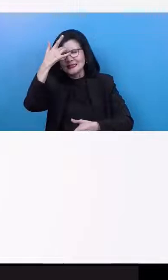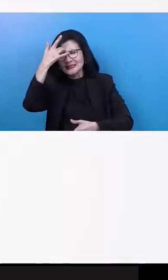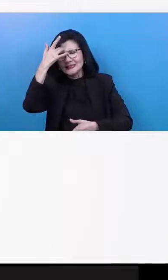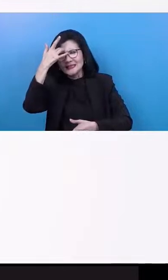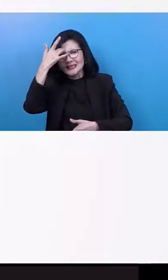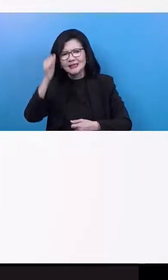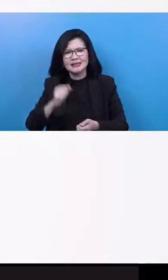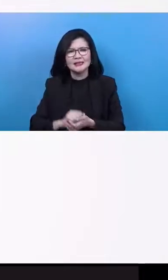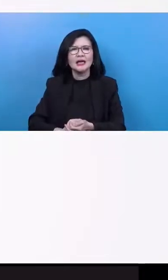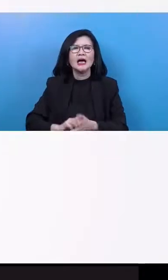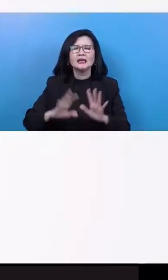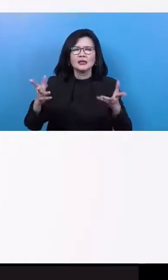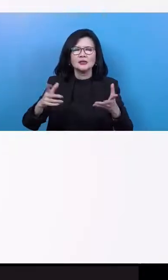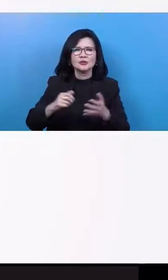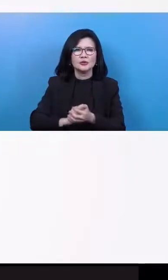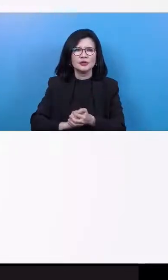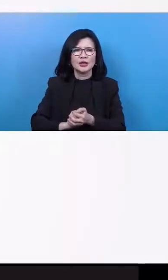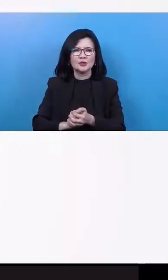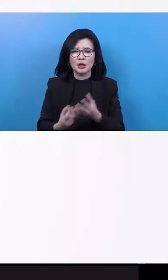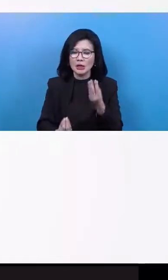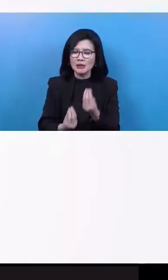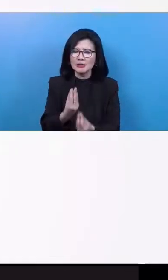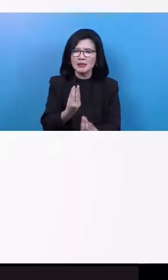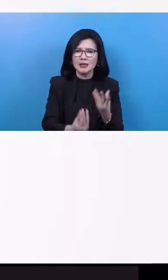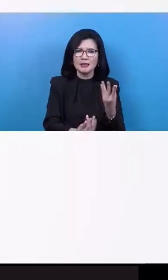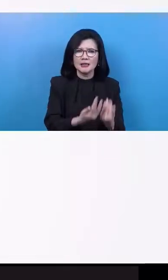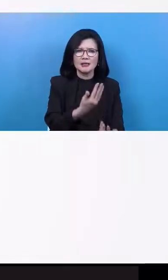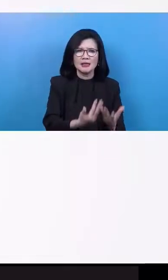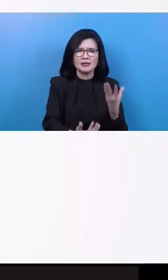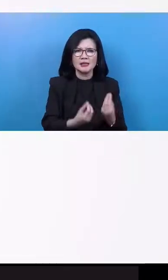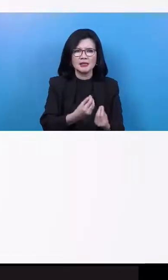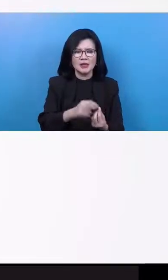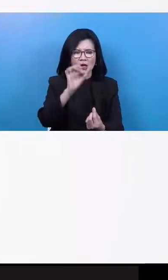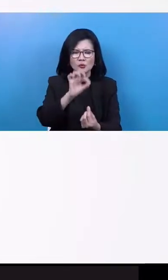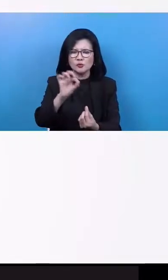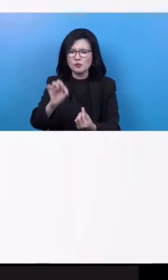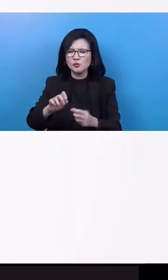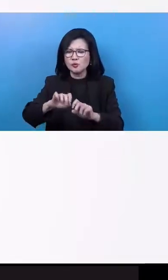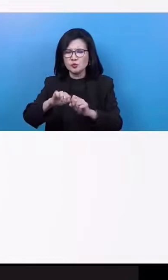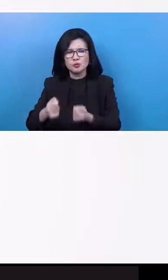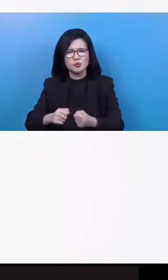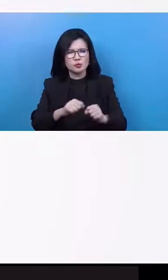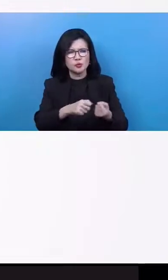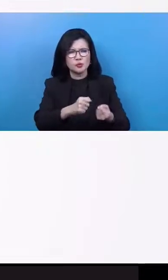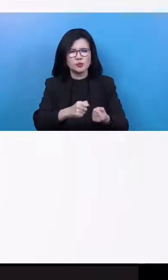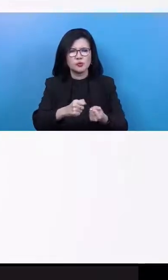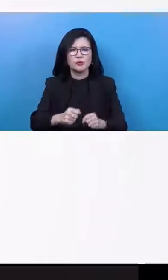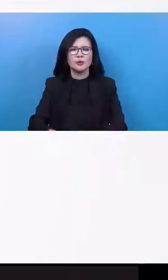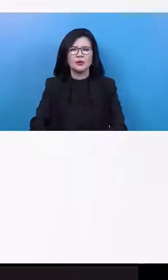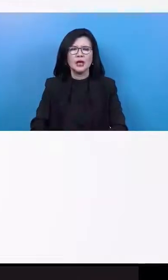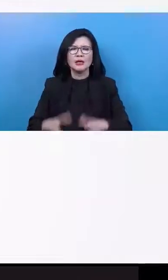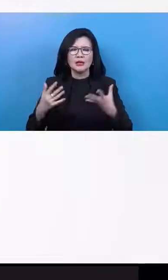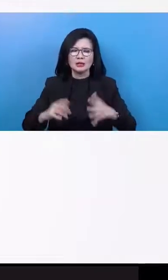had pockets of Africa that were actually struck by floods as well as drought.